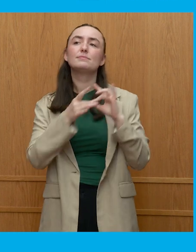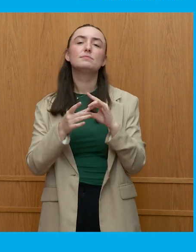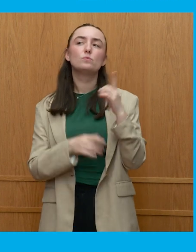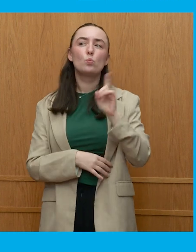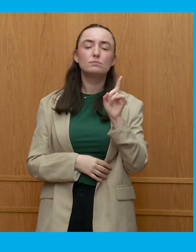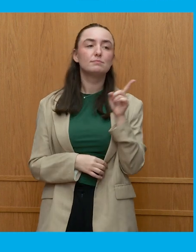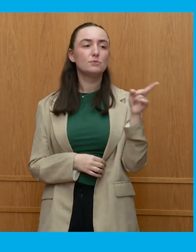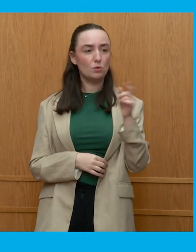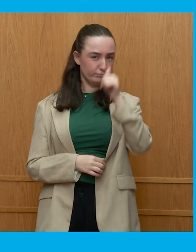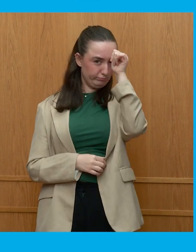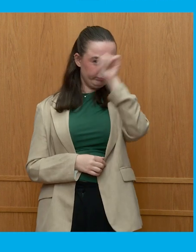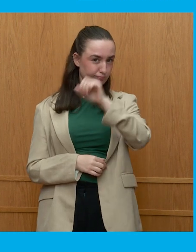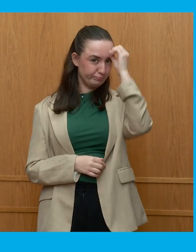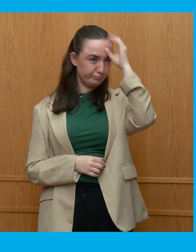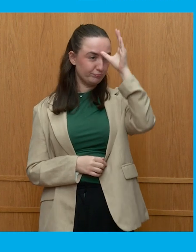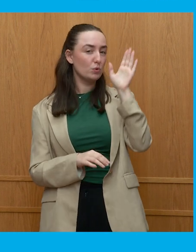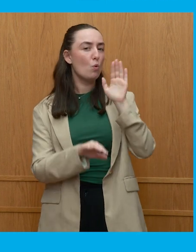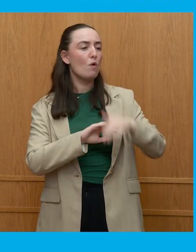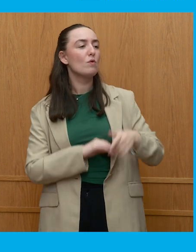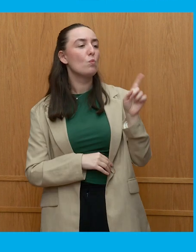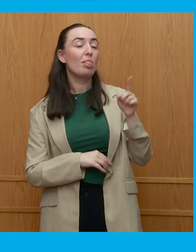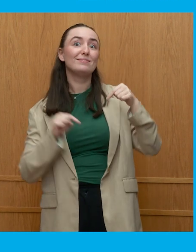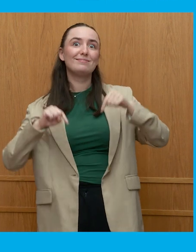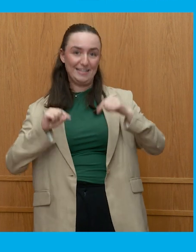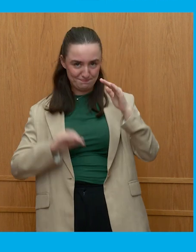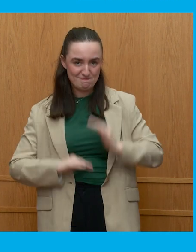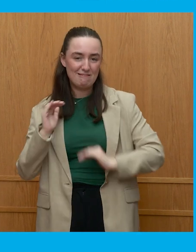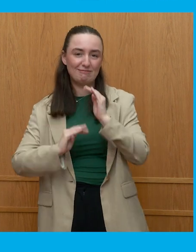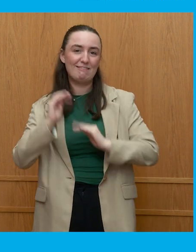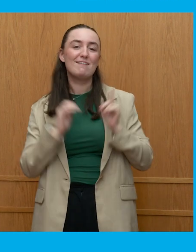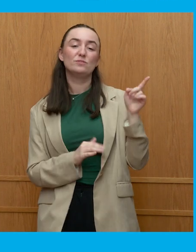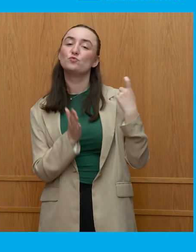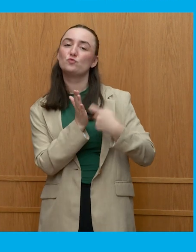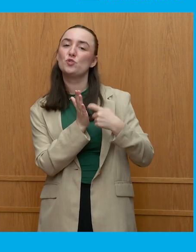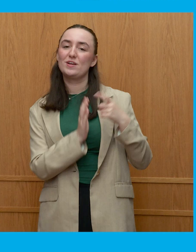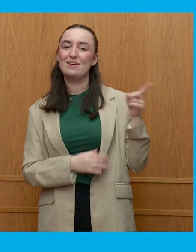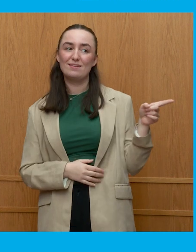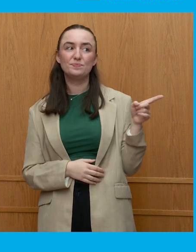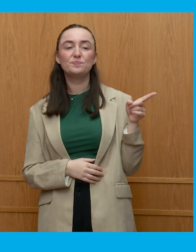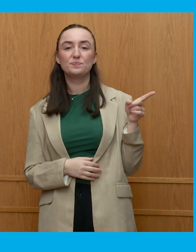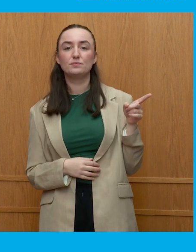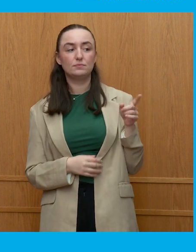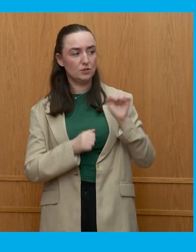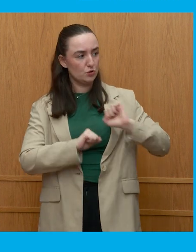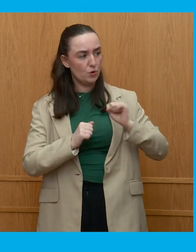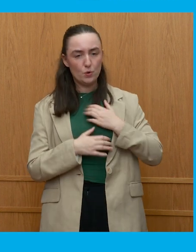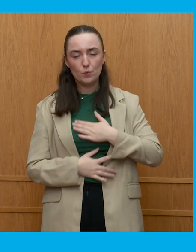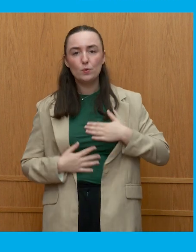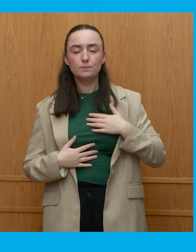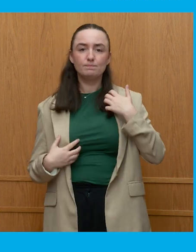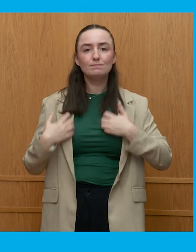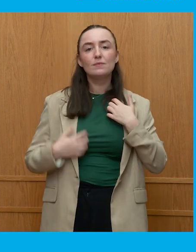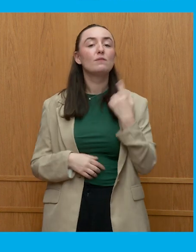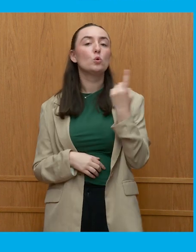one of the experts on this building, and this stems from your passion originally from